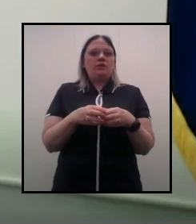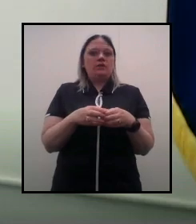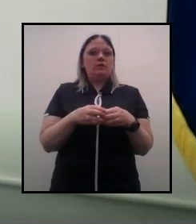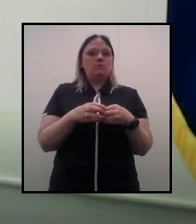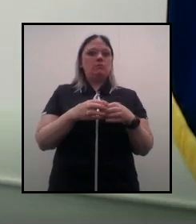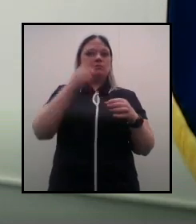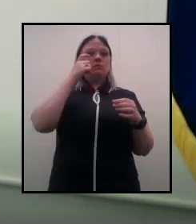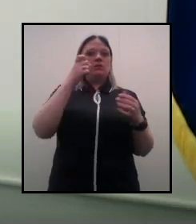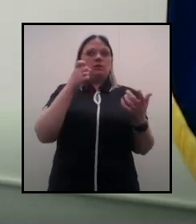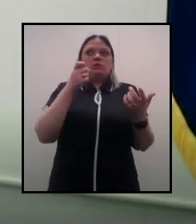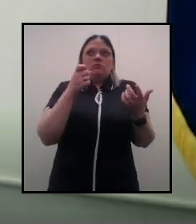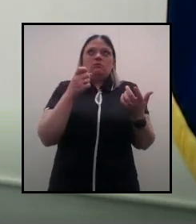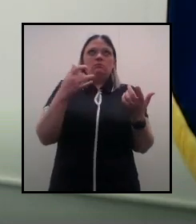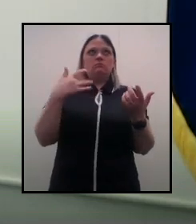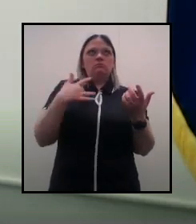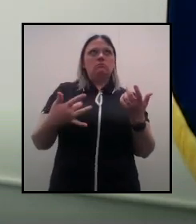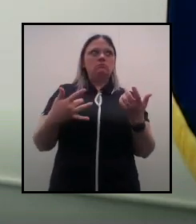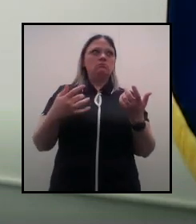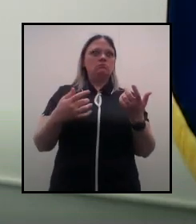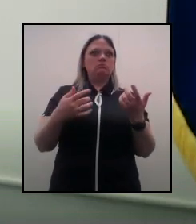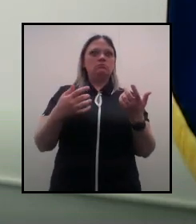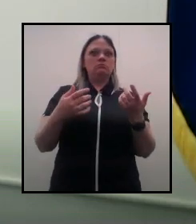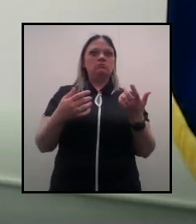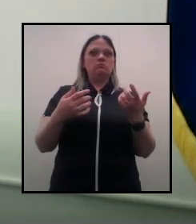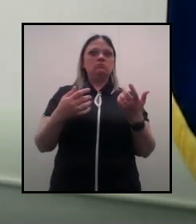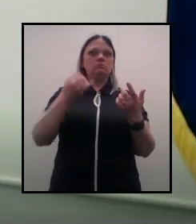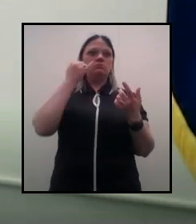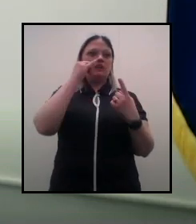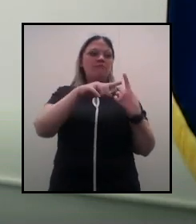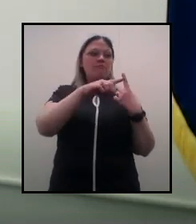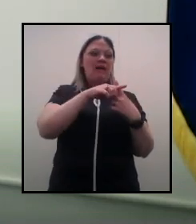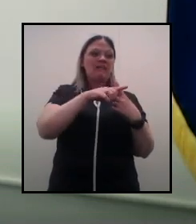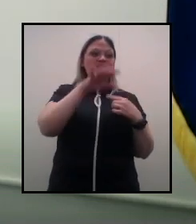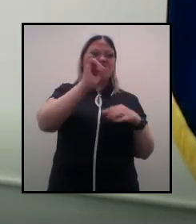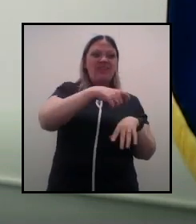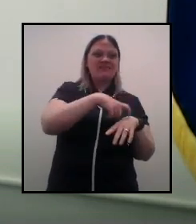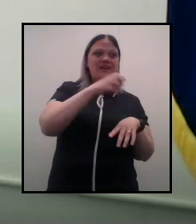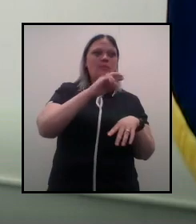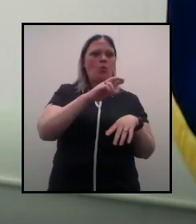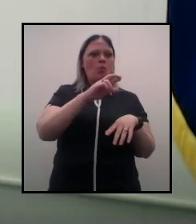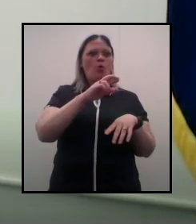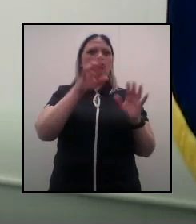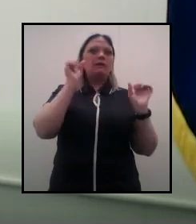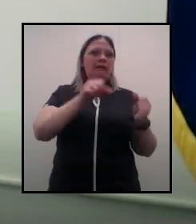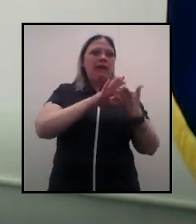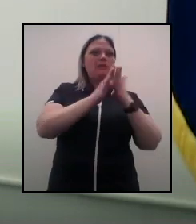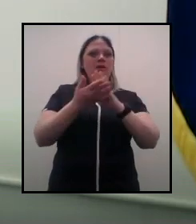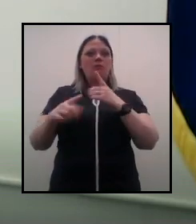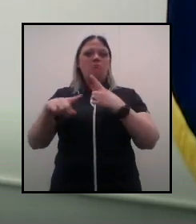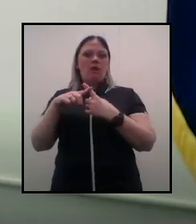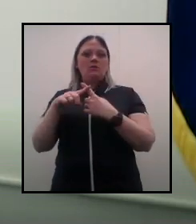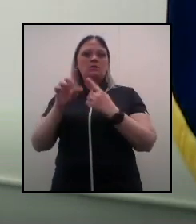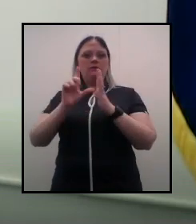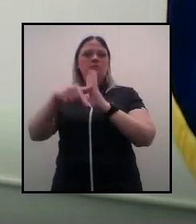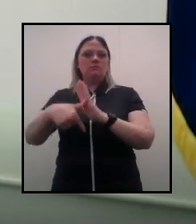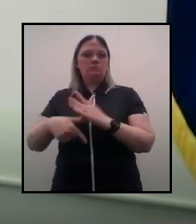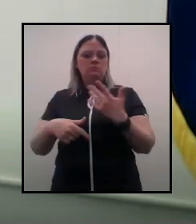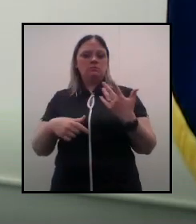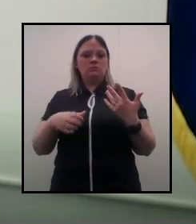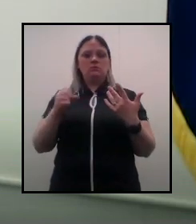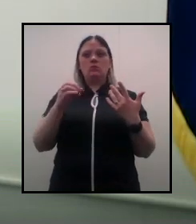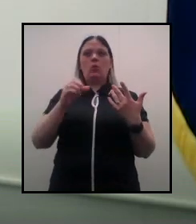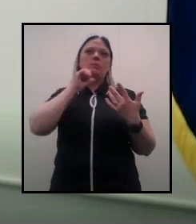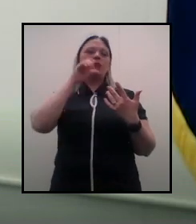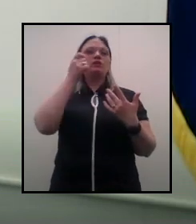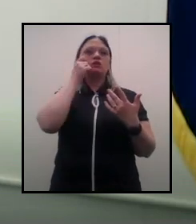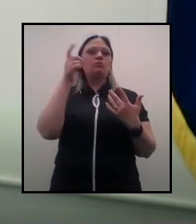that there is a high likelihood that either if they're positive then or they could become positive. And so I wouldn't